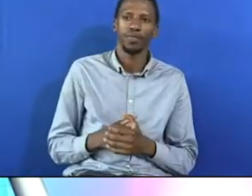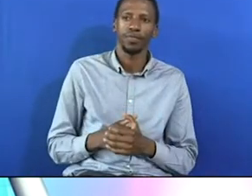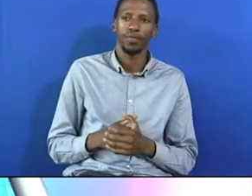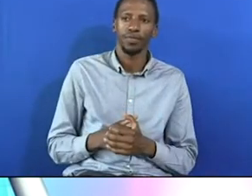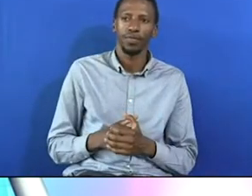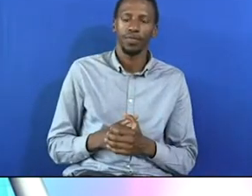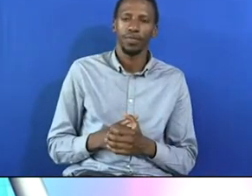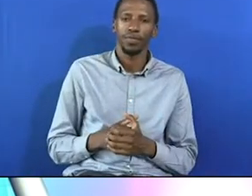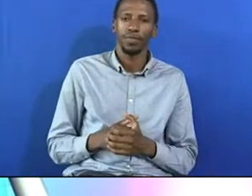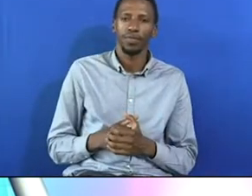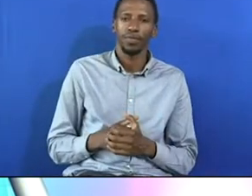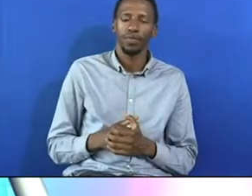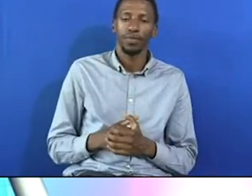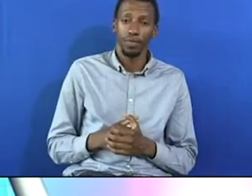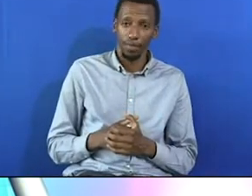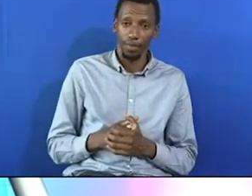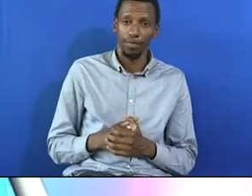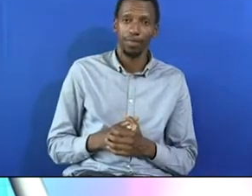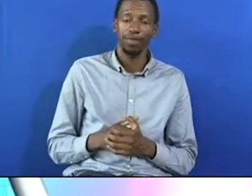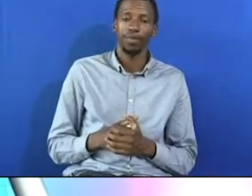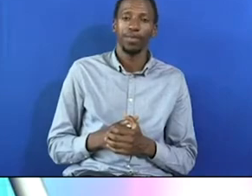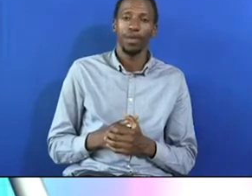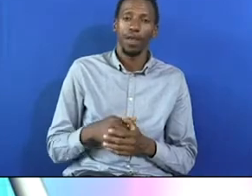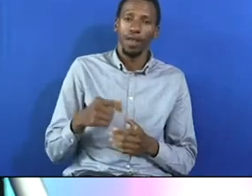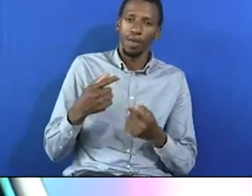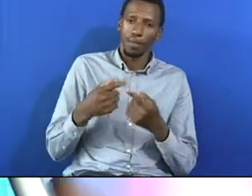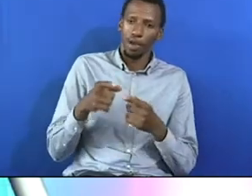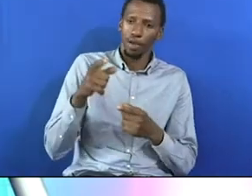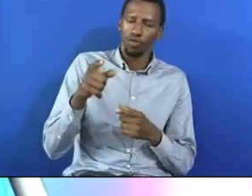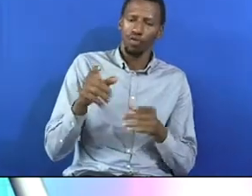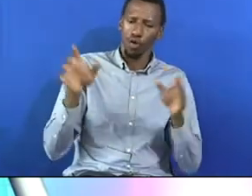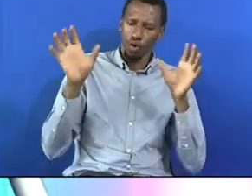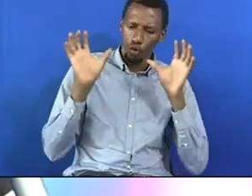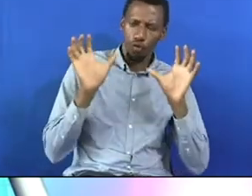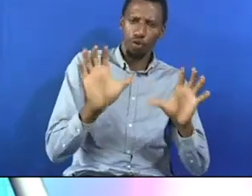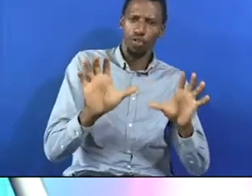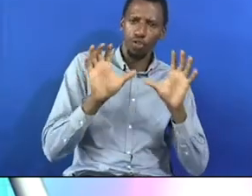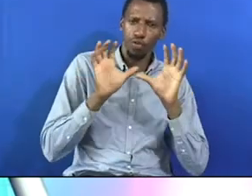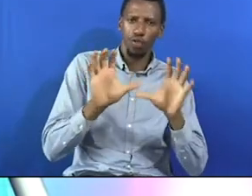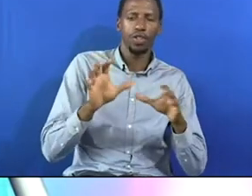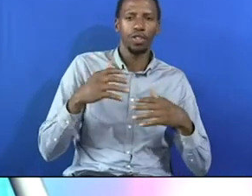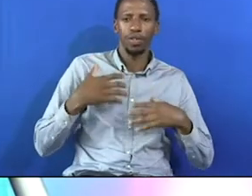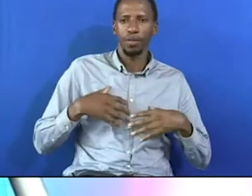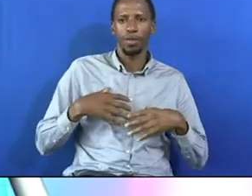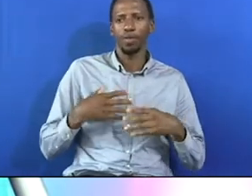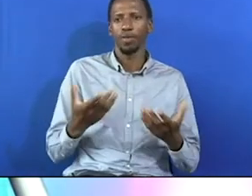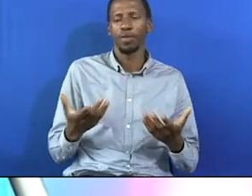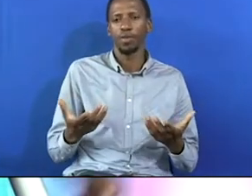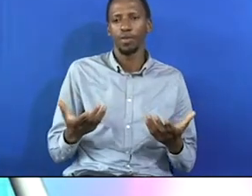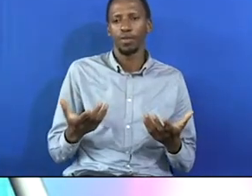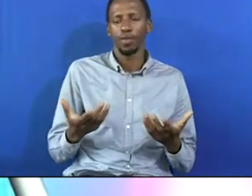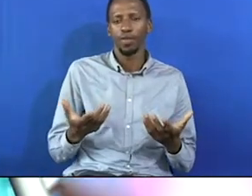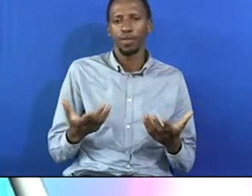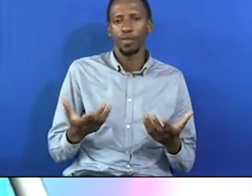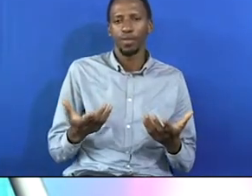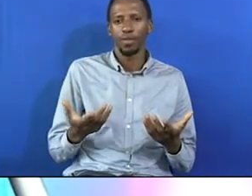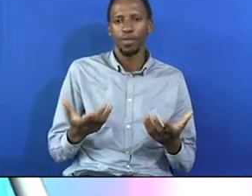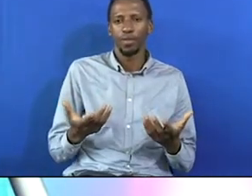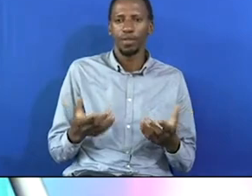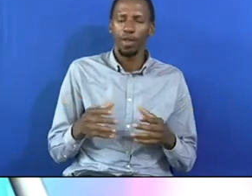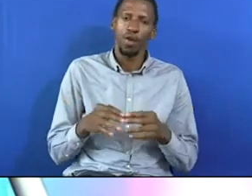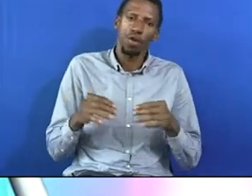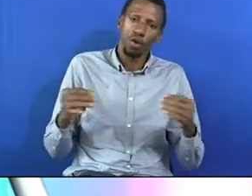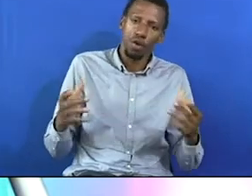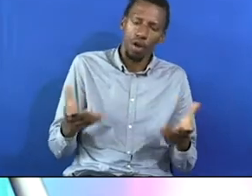A whole of you have not finished dowry. And here you are putting pressure on people. Naoa lini, unaoa lini, unaoa lini. Waenda